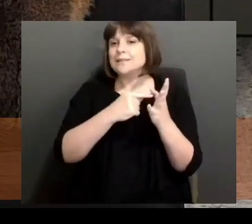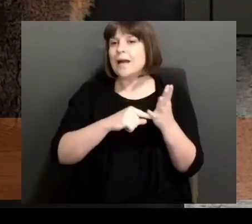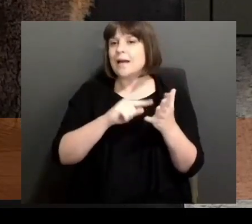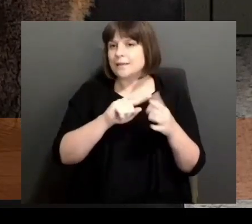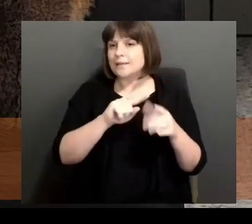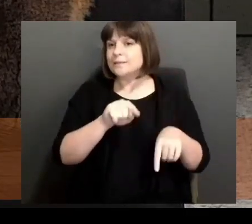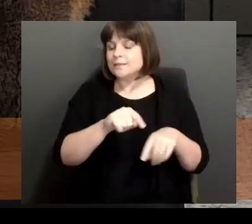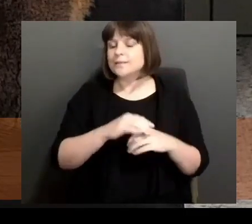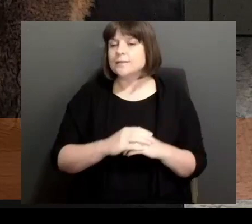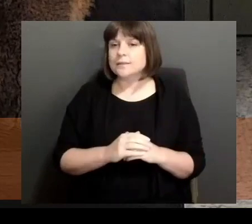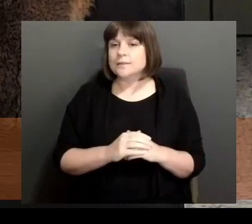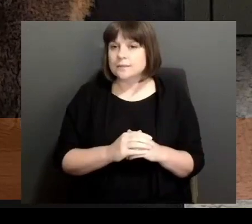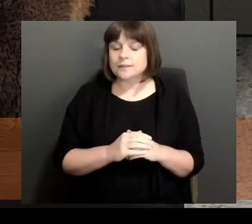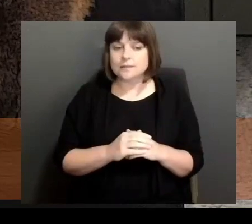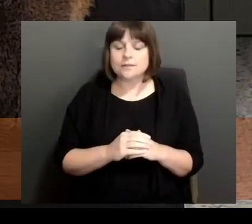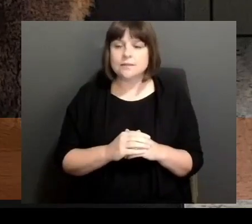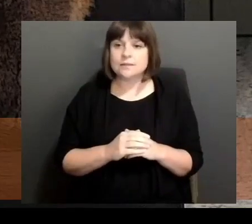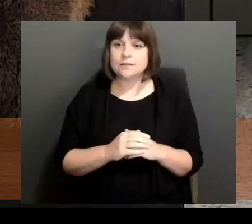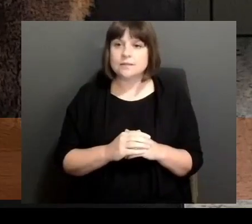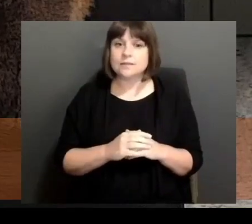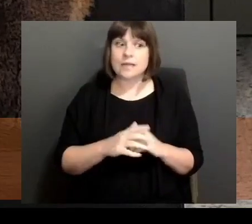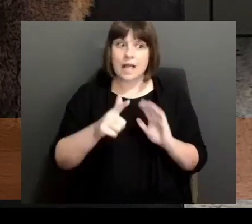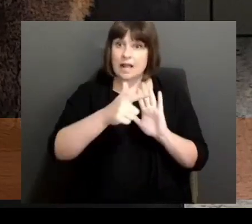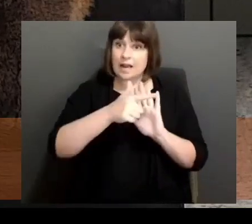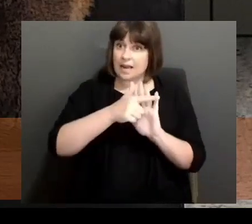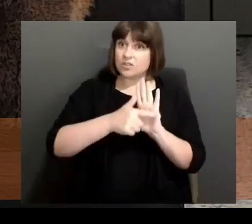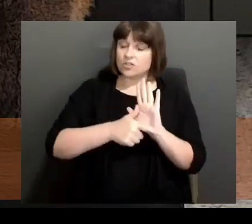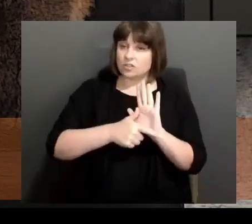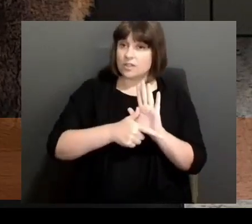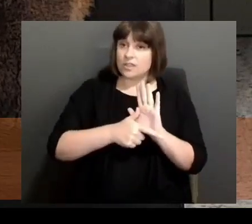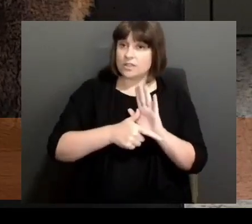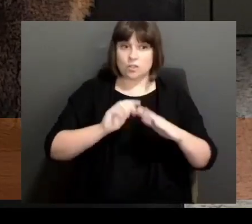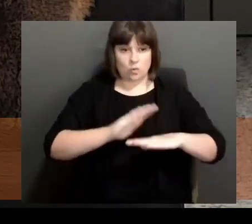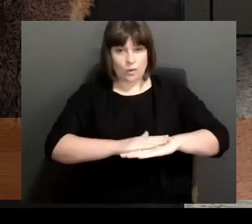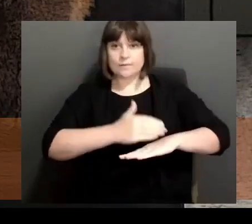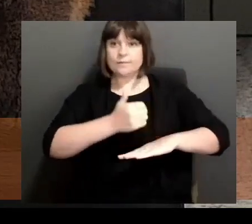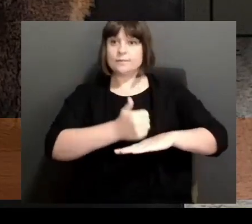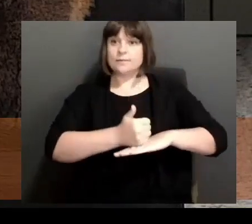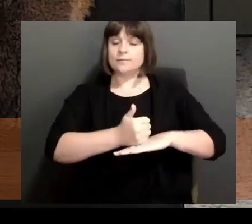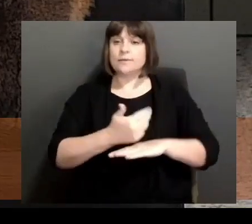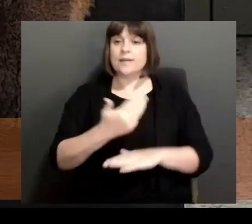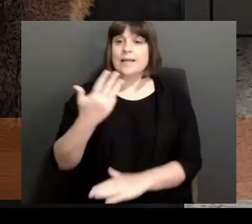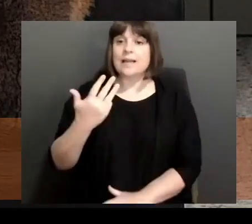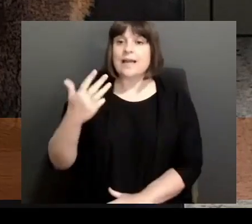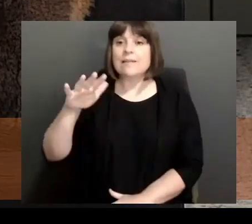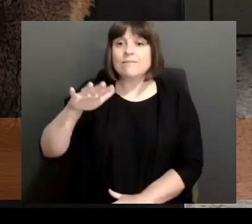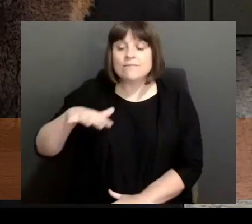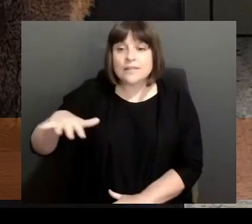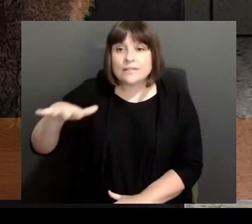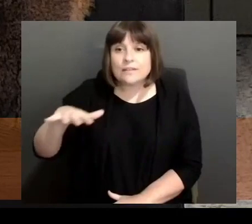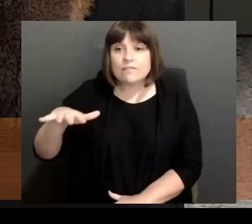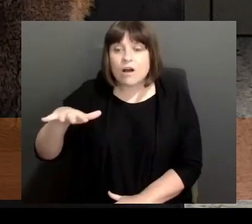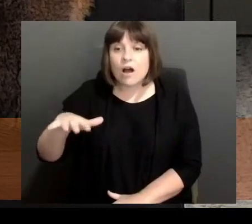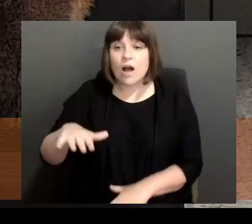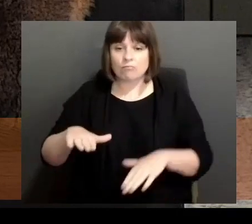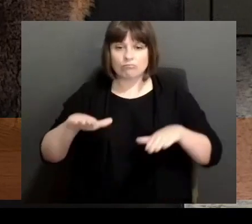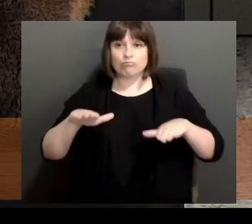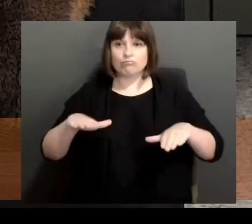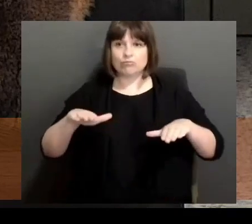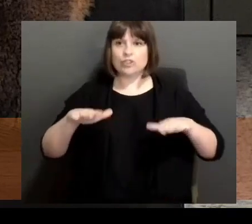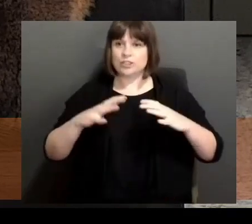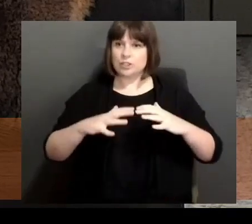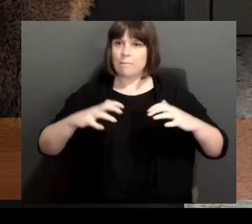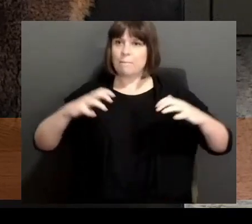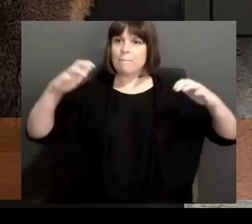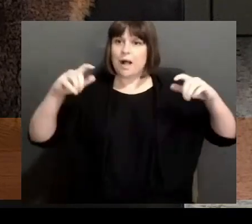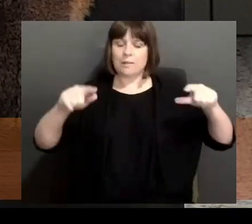over a period of time, legislation was put in place in 1855 by the British Parliament that governed the management and control